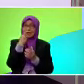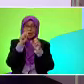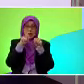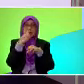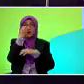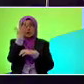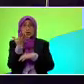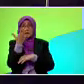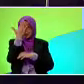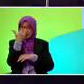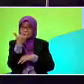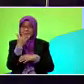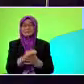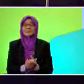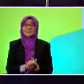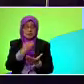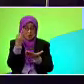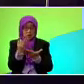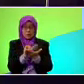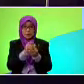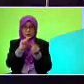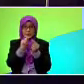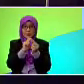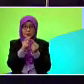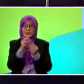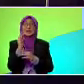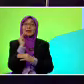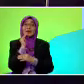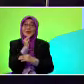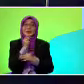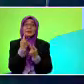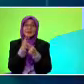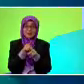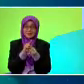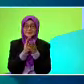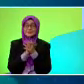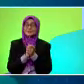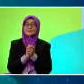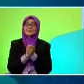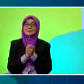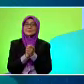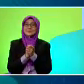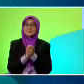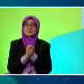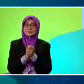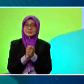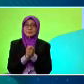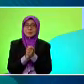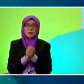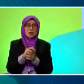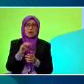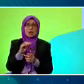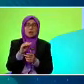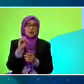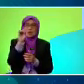happened? The fresh prawns and dried prawns. Okay. Mia, can you tell us more about prawns? There is no water present in the